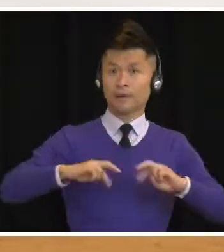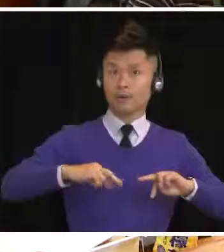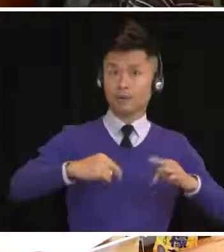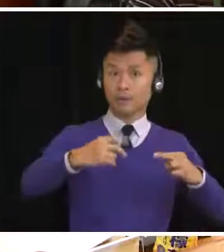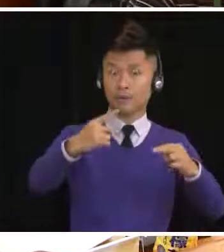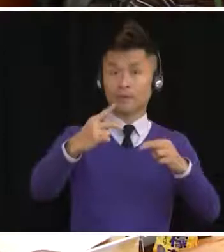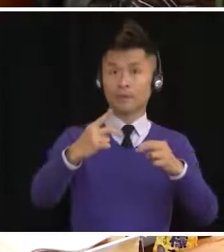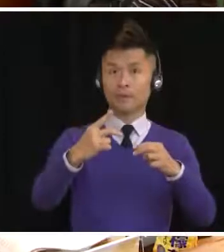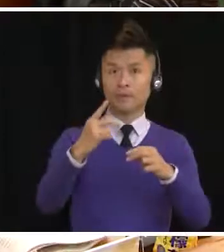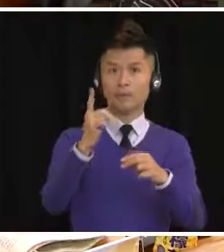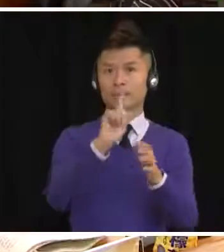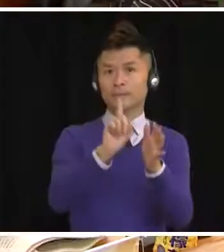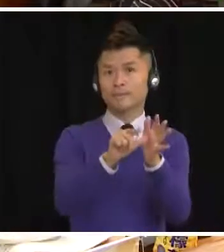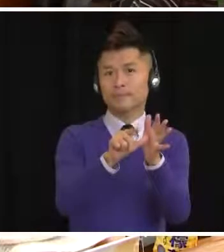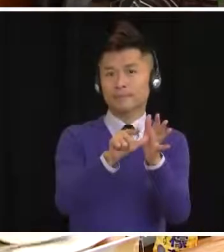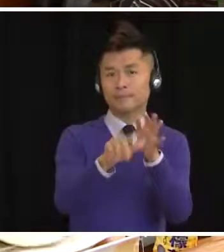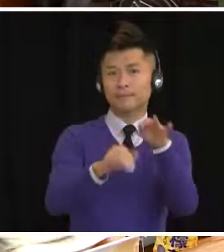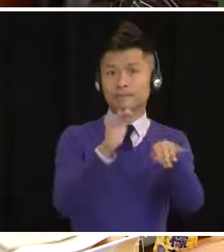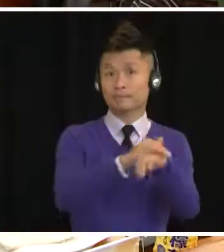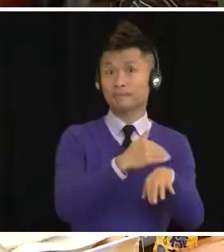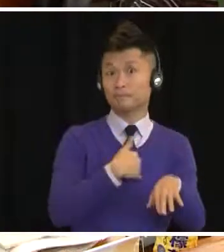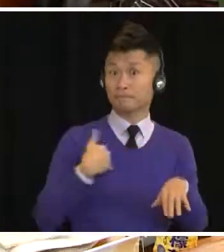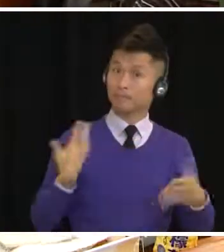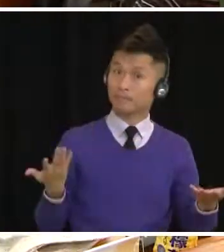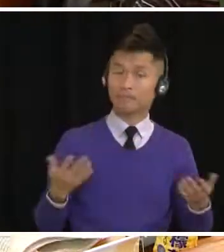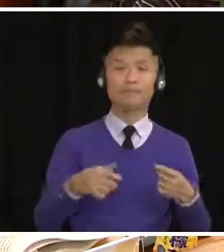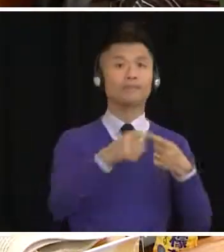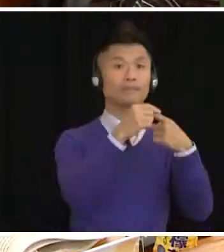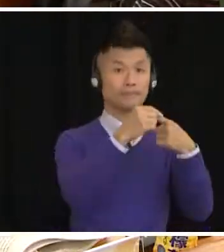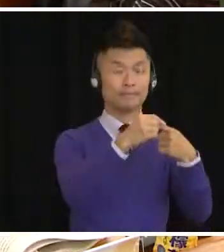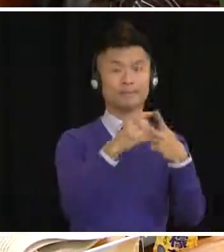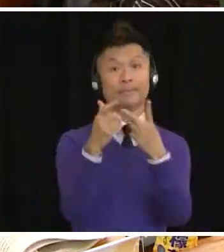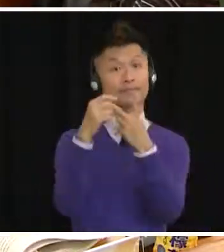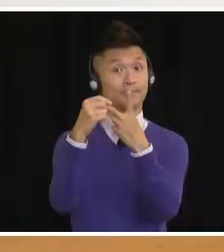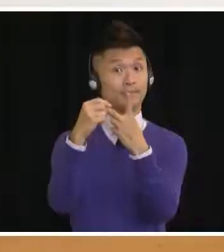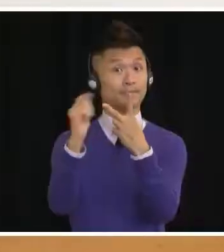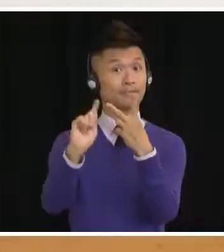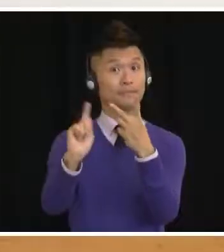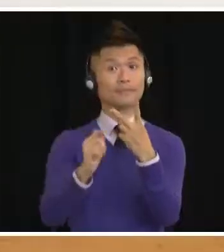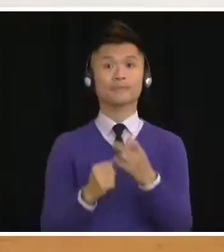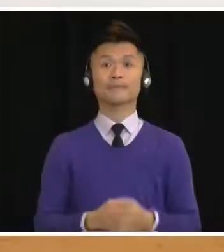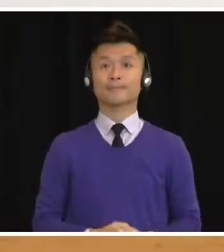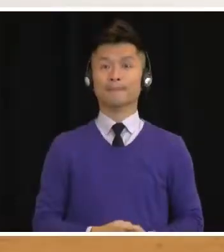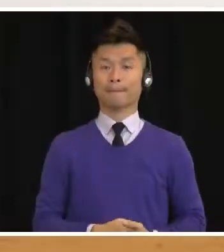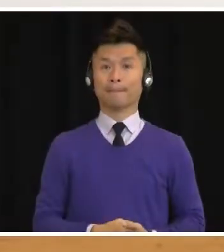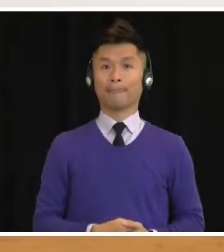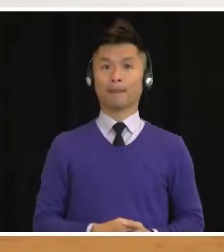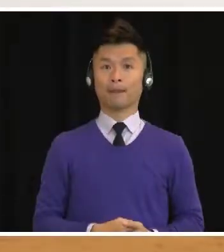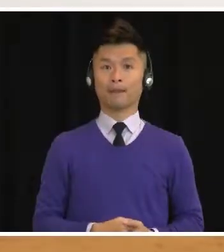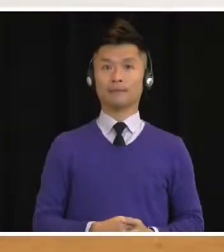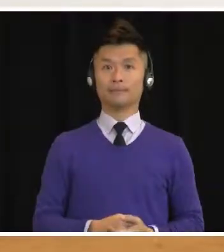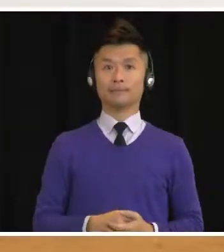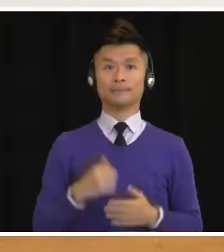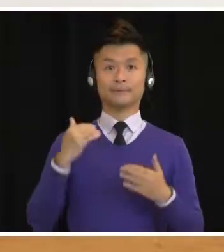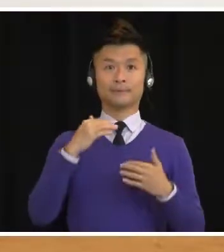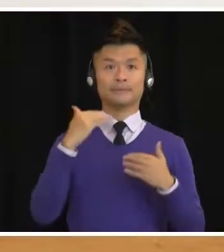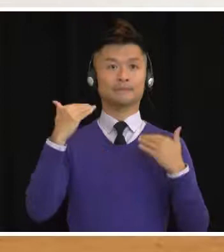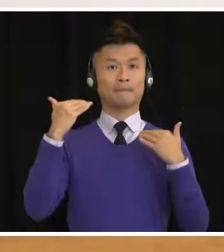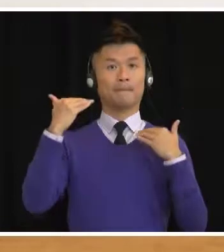My second question relates to the age of majority, and mainly